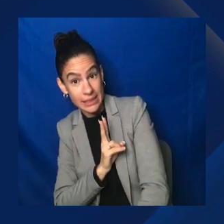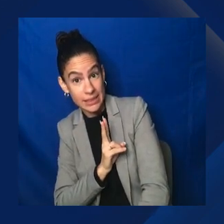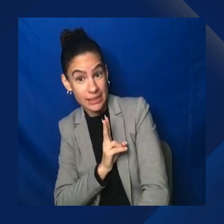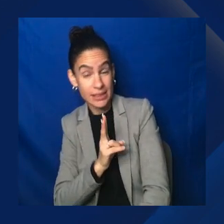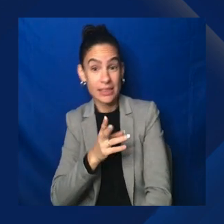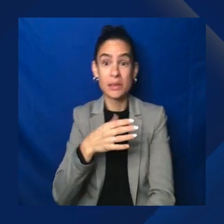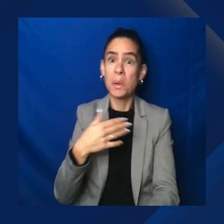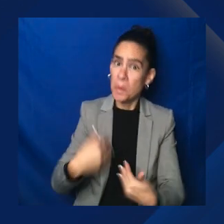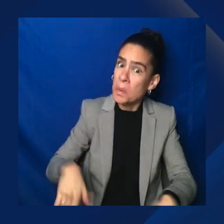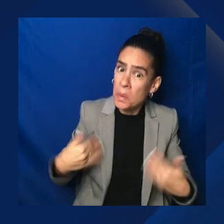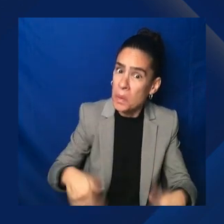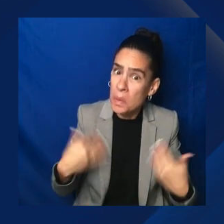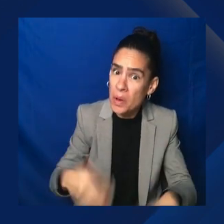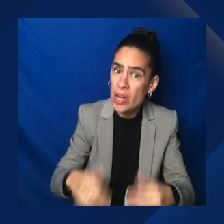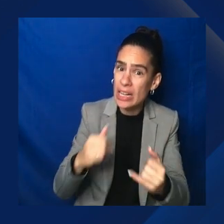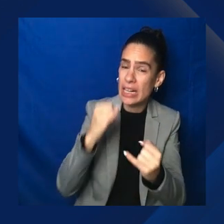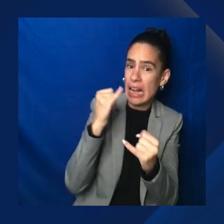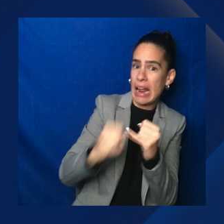uncomfortable 2.5-hour drive.